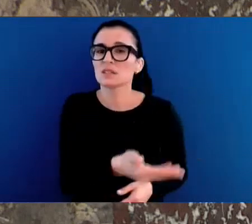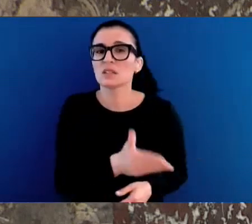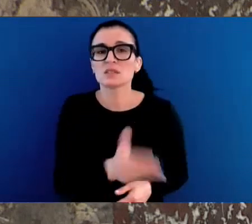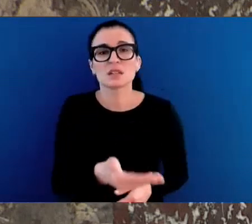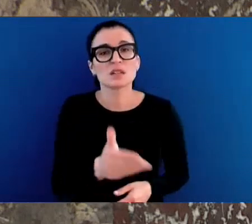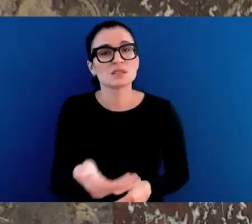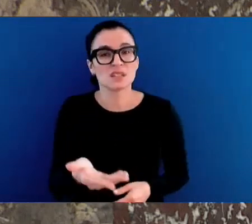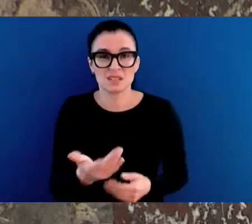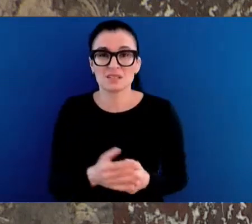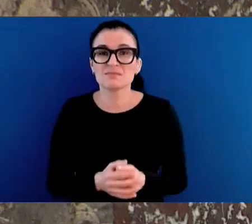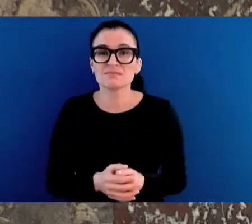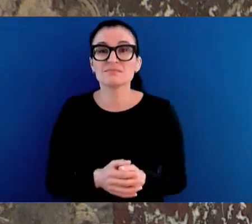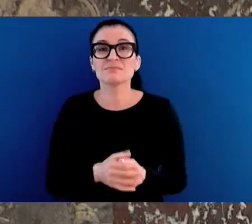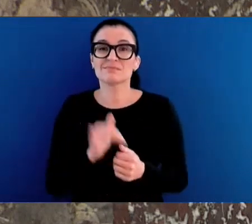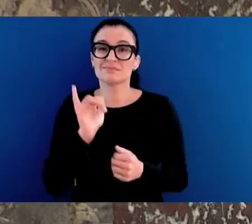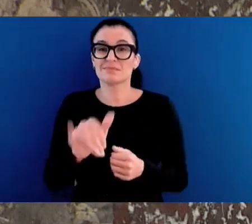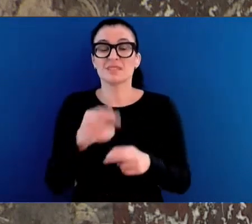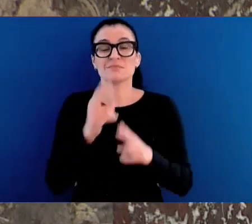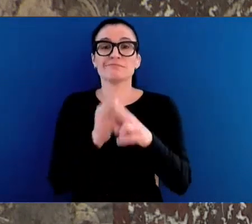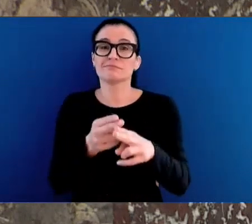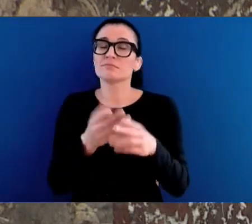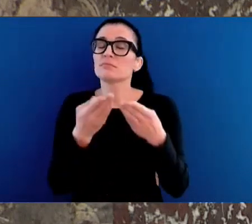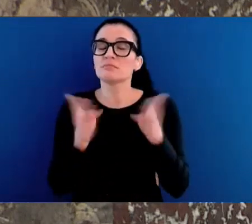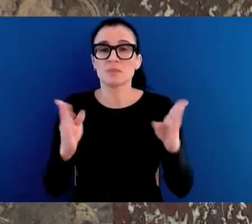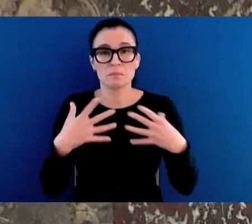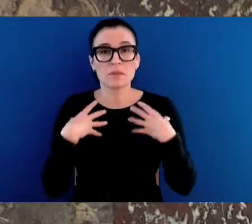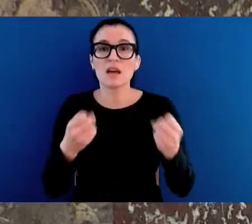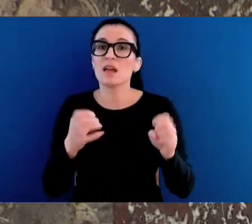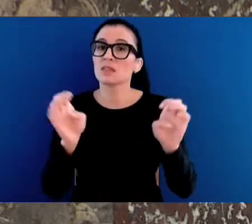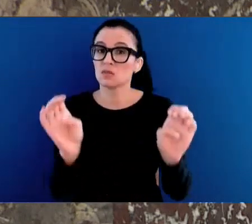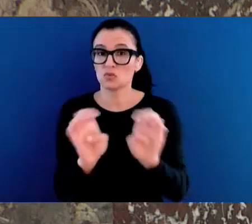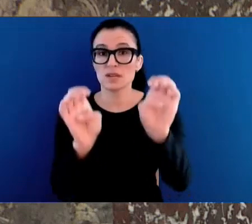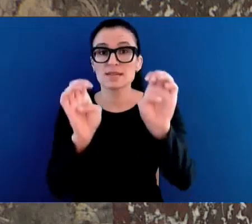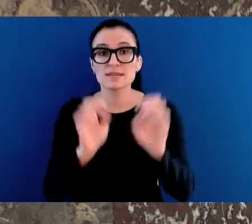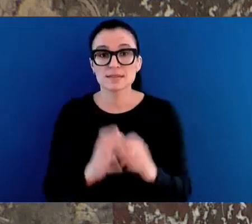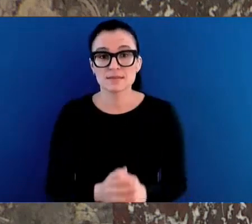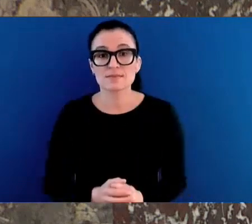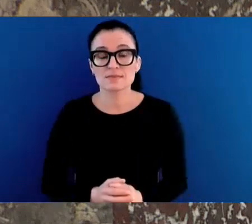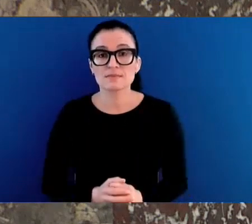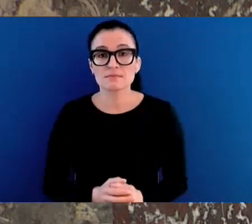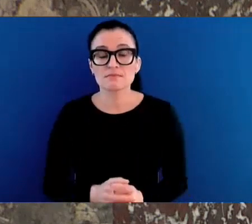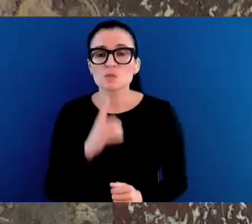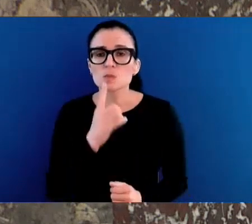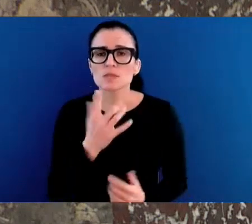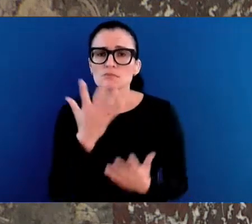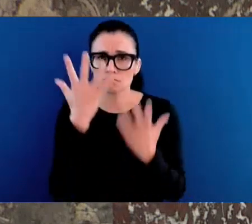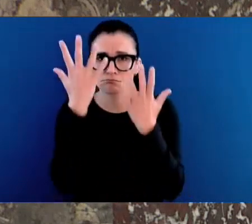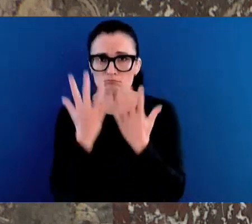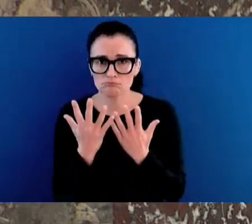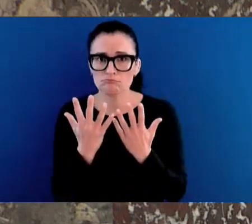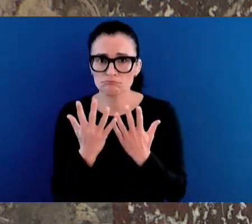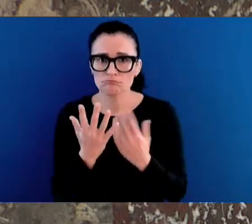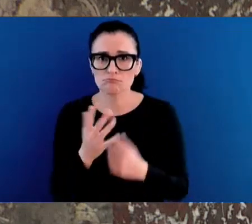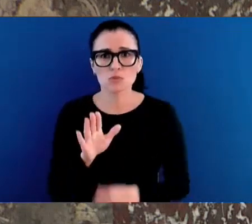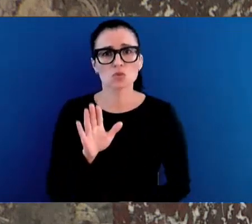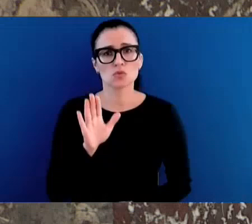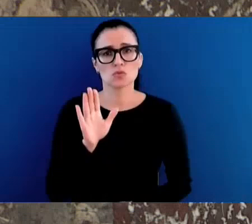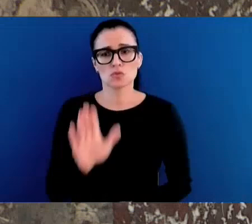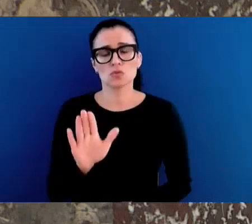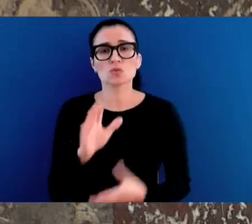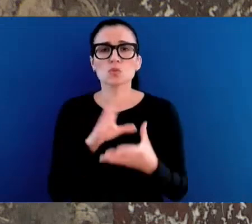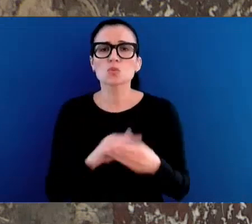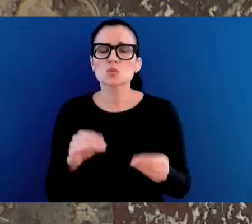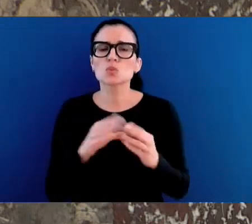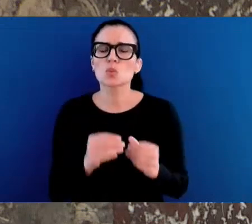tragedy, and it's hard to think of a case that better illustrates that tragedy than the death of such a remarkable young person as